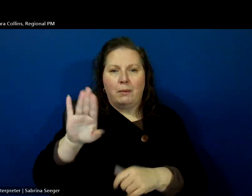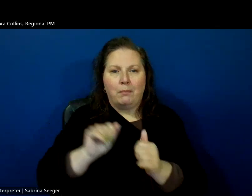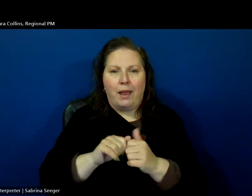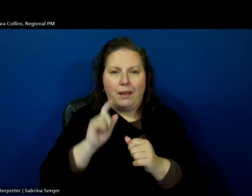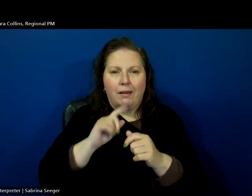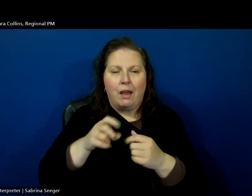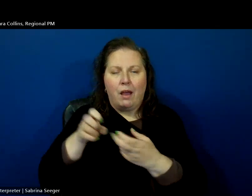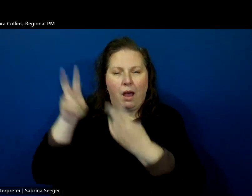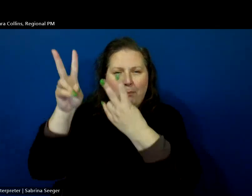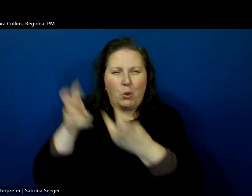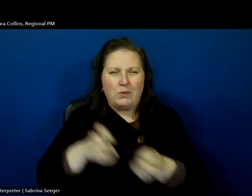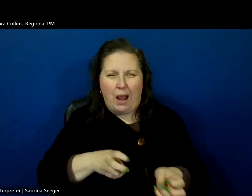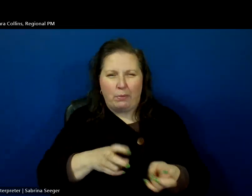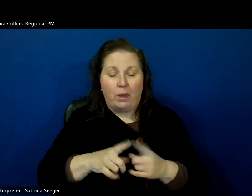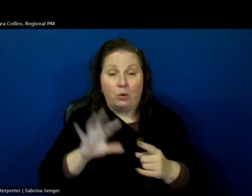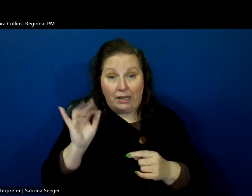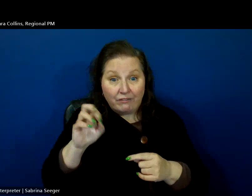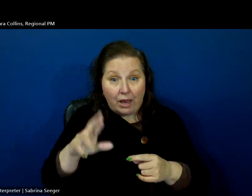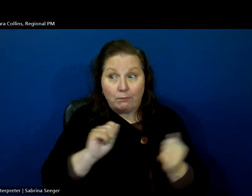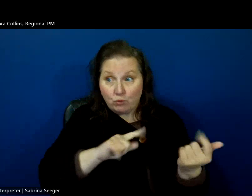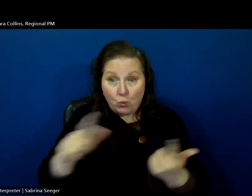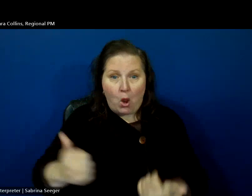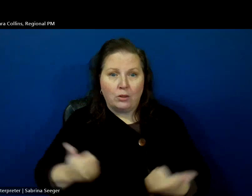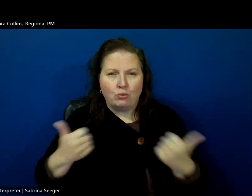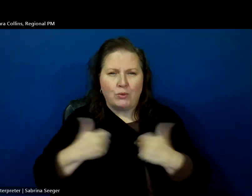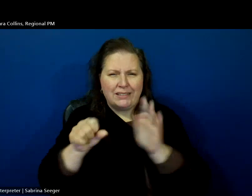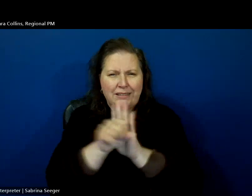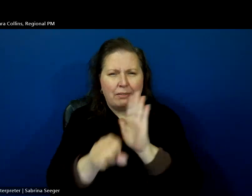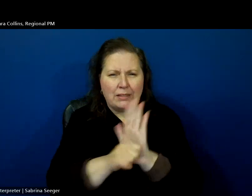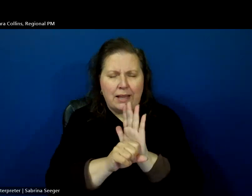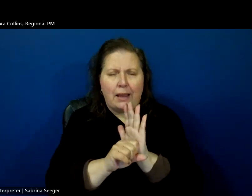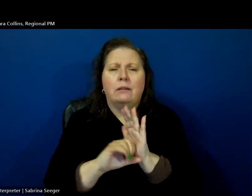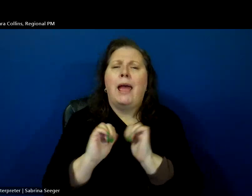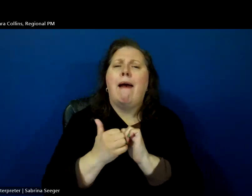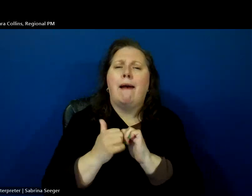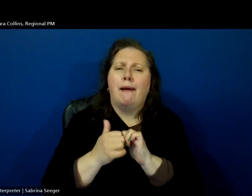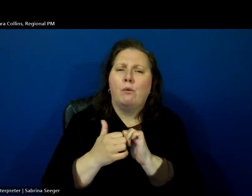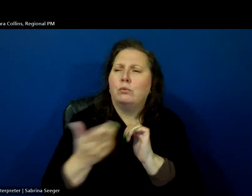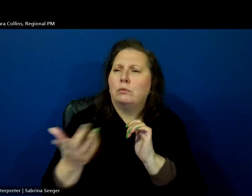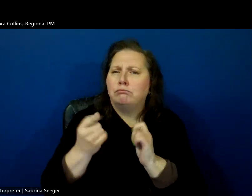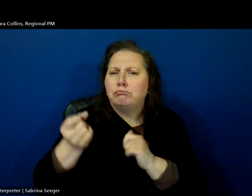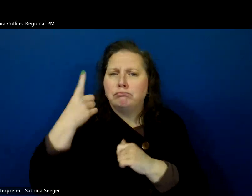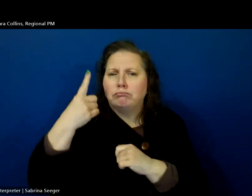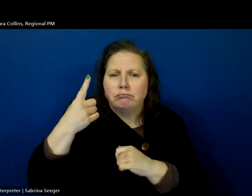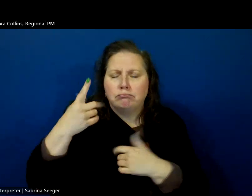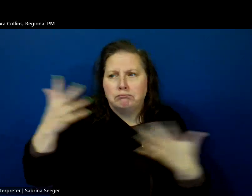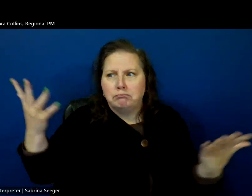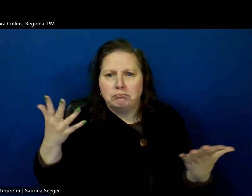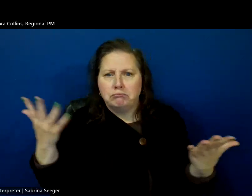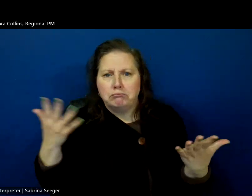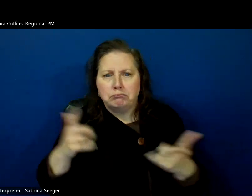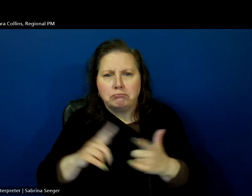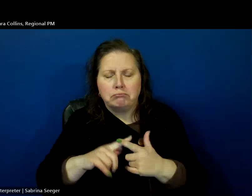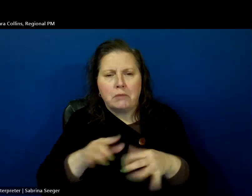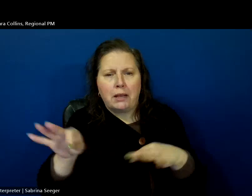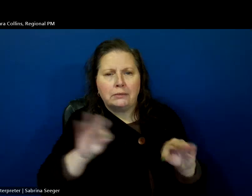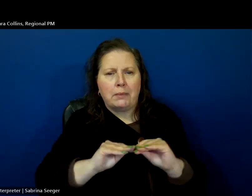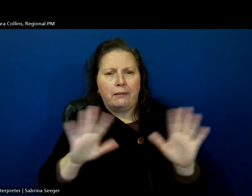which means fiber, to every address in the state. And it just doesn't add up to me. There's something I'm not understanding about